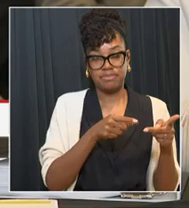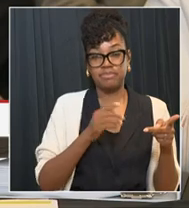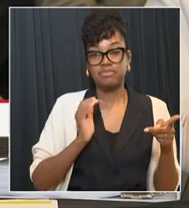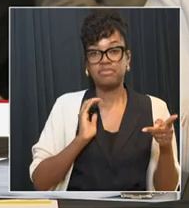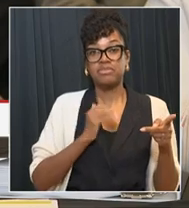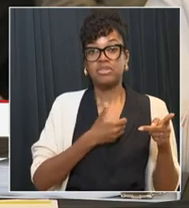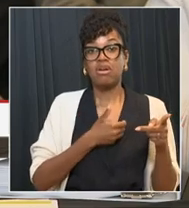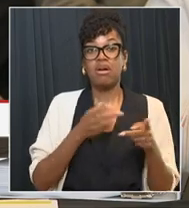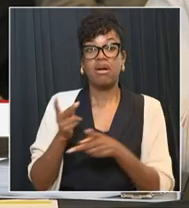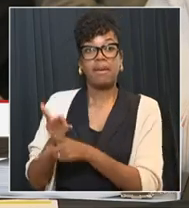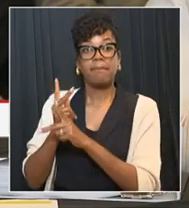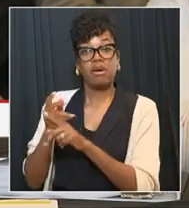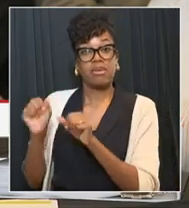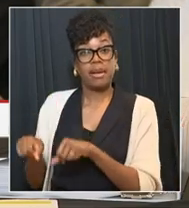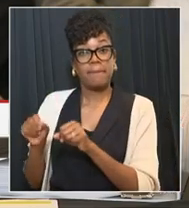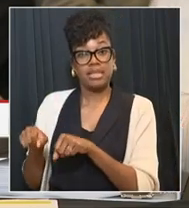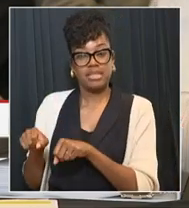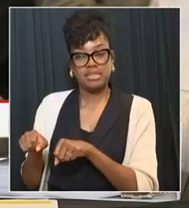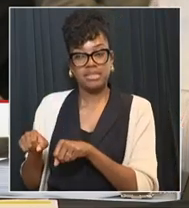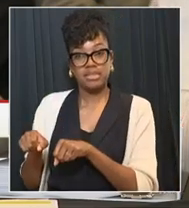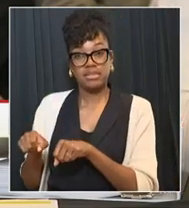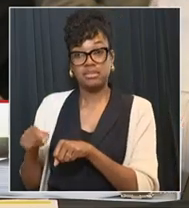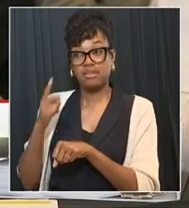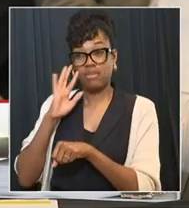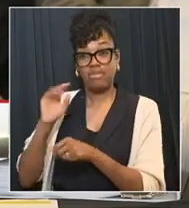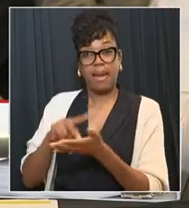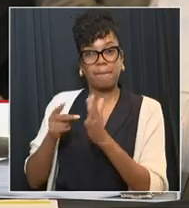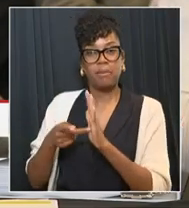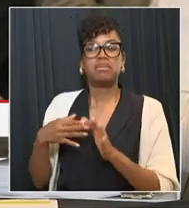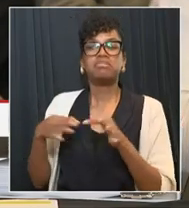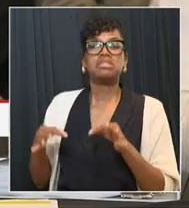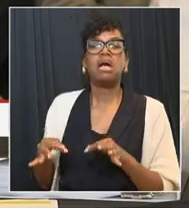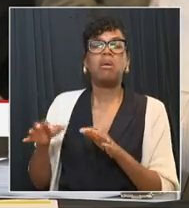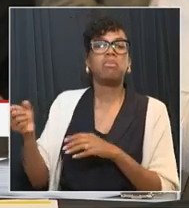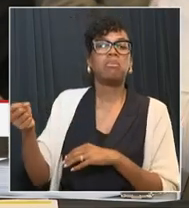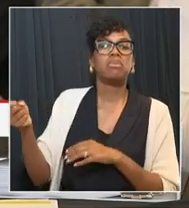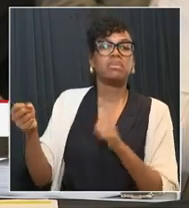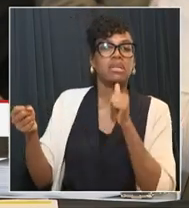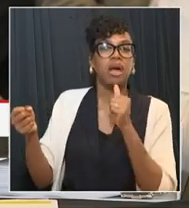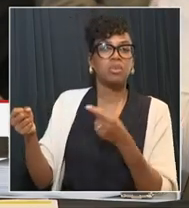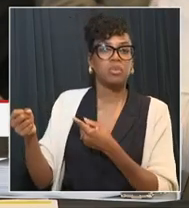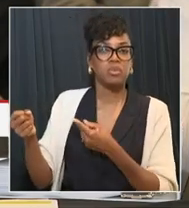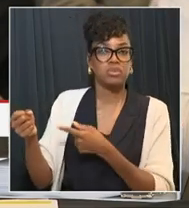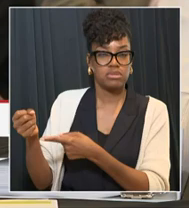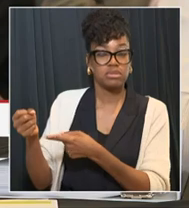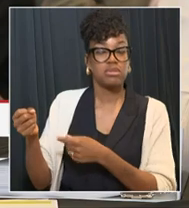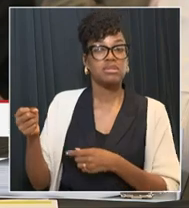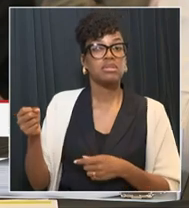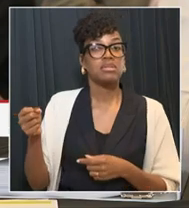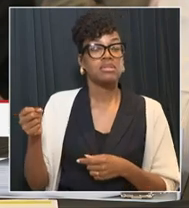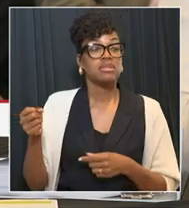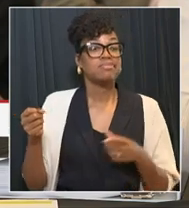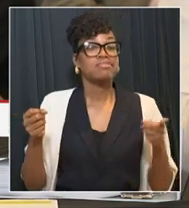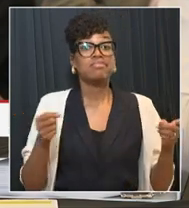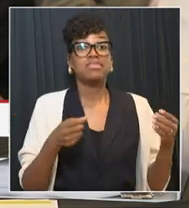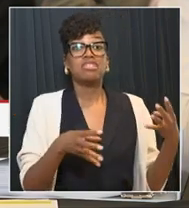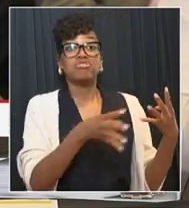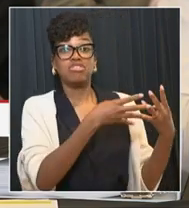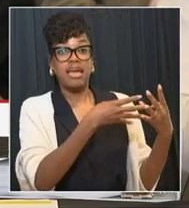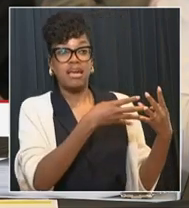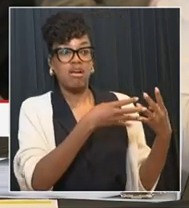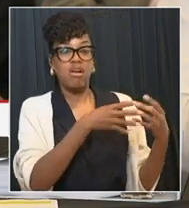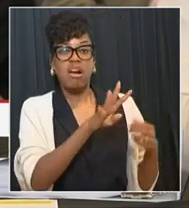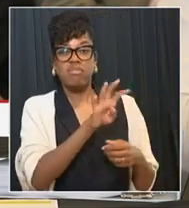for that purpose. And as we've mentioned with some of them, holding, for example, with the jail, $400